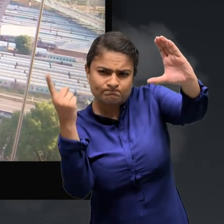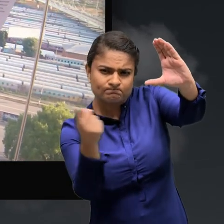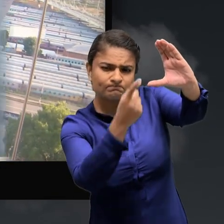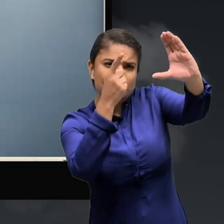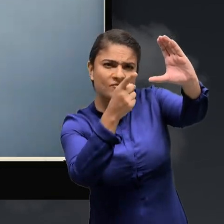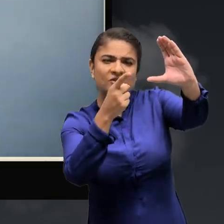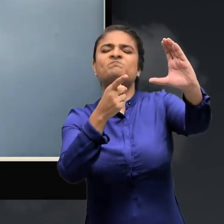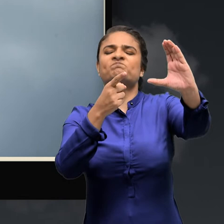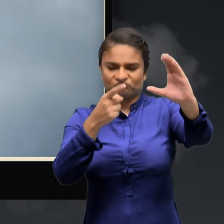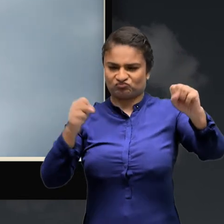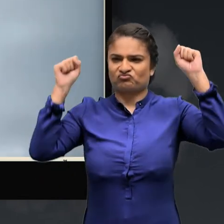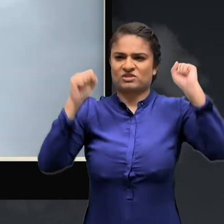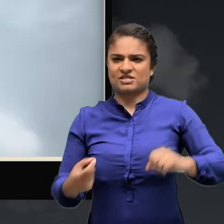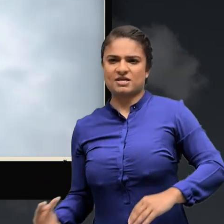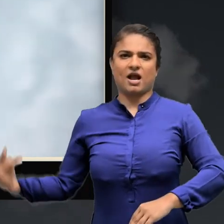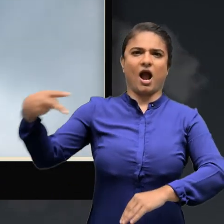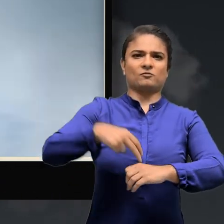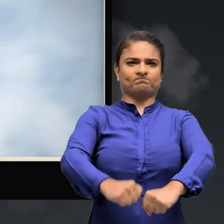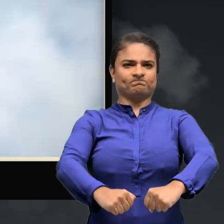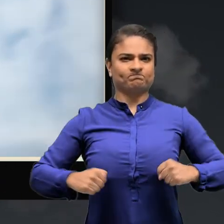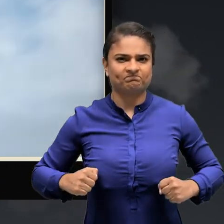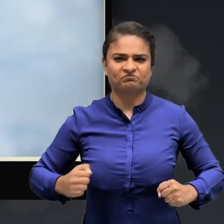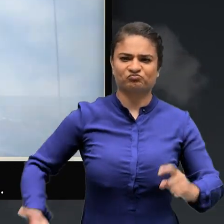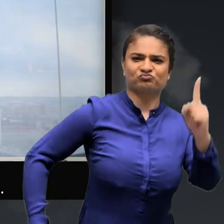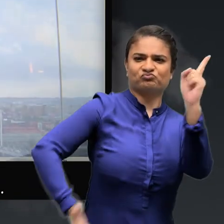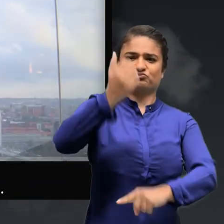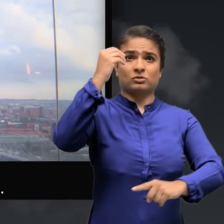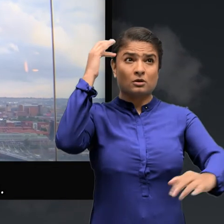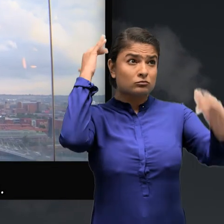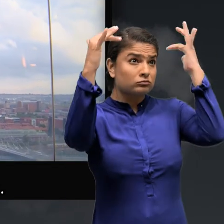dreams to come forth, to succeed in our prophecies.